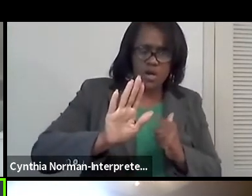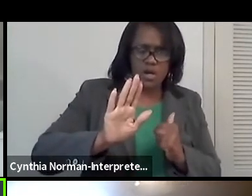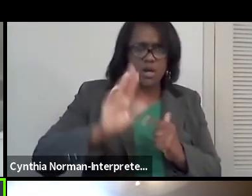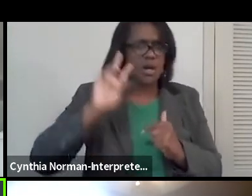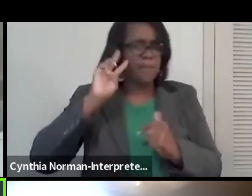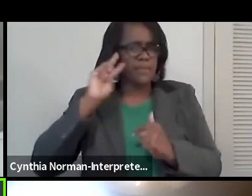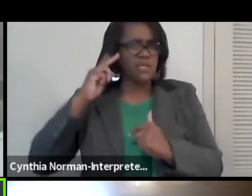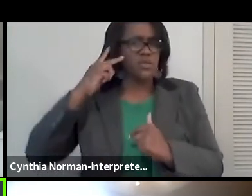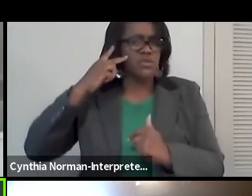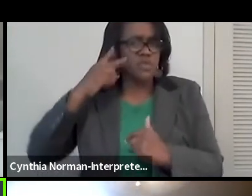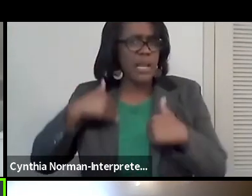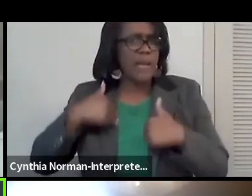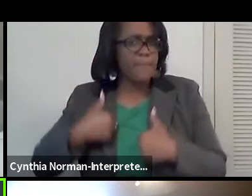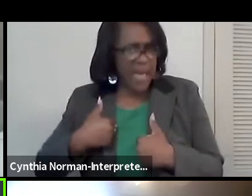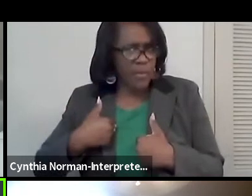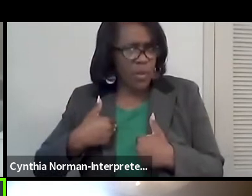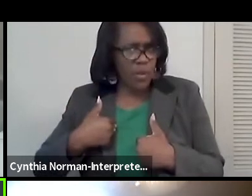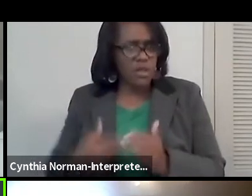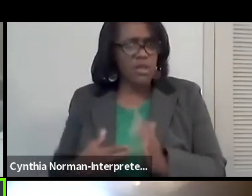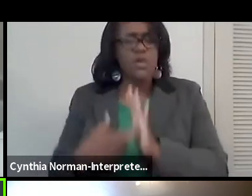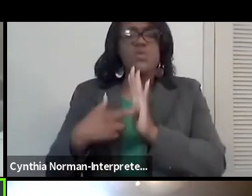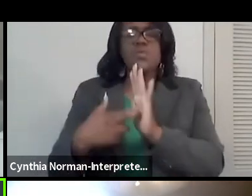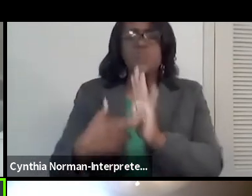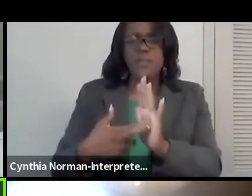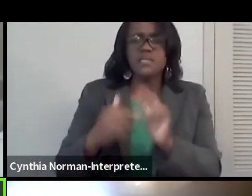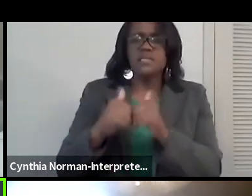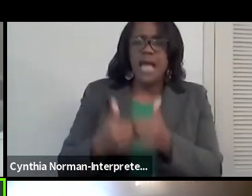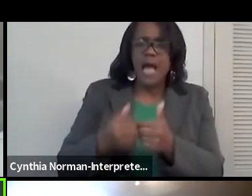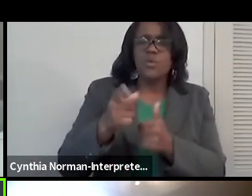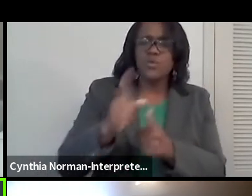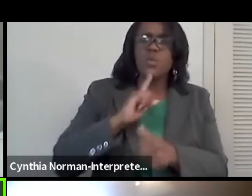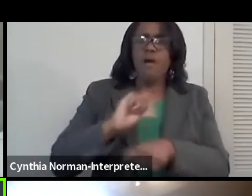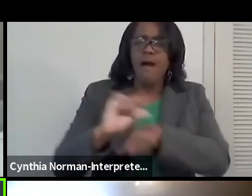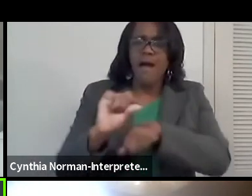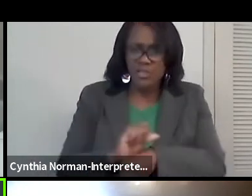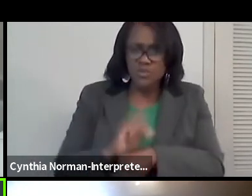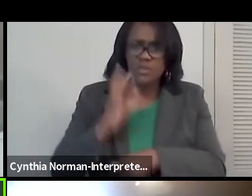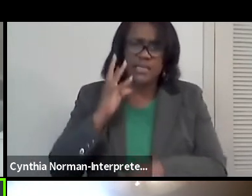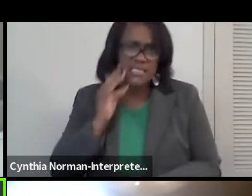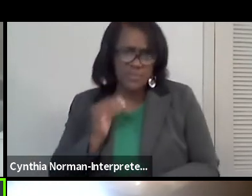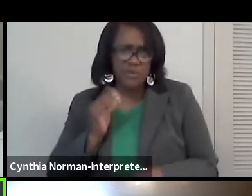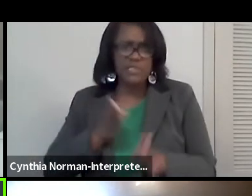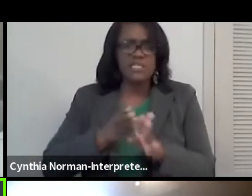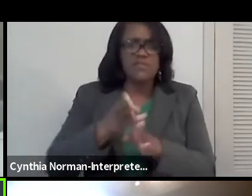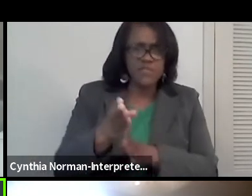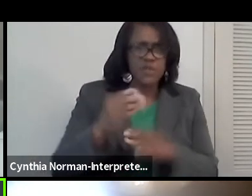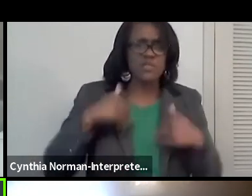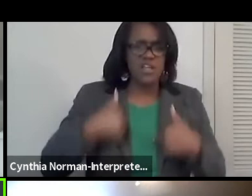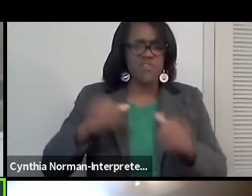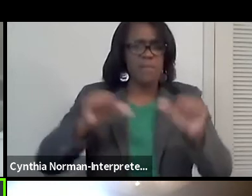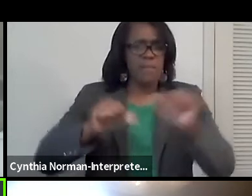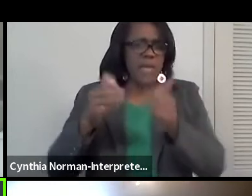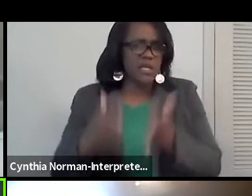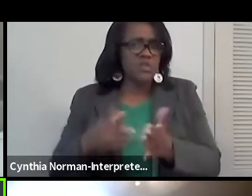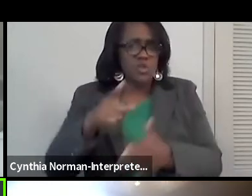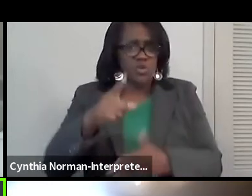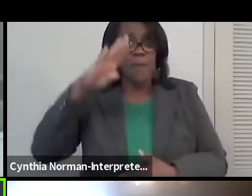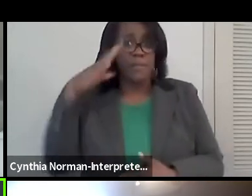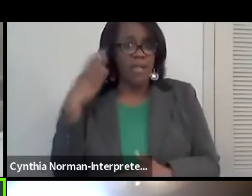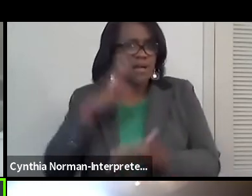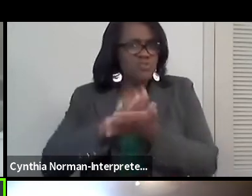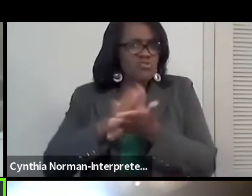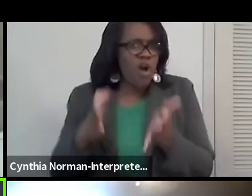misunderstood mammal kind of represents how you actually experience the field of mammalogy as a Black scholar?